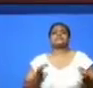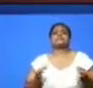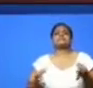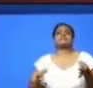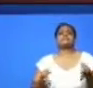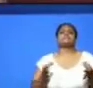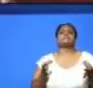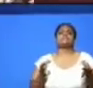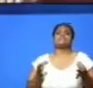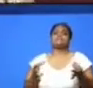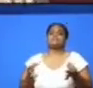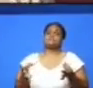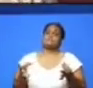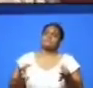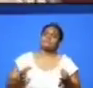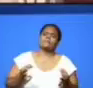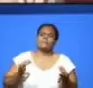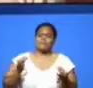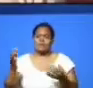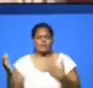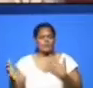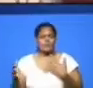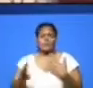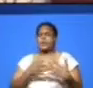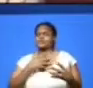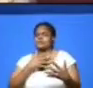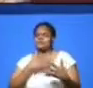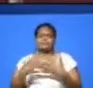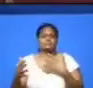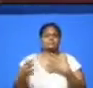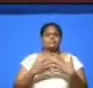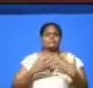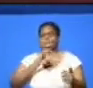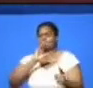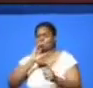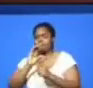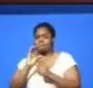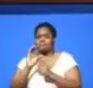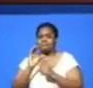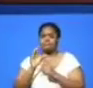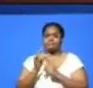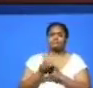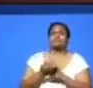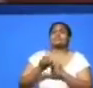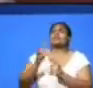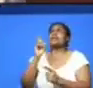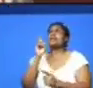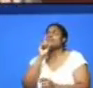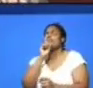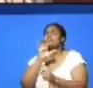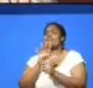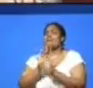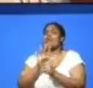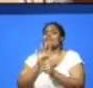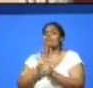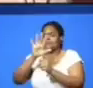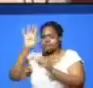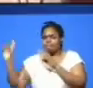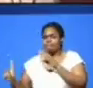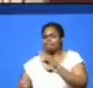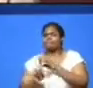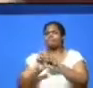face. In each situation, He promised to stand in my place.